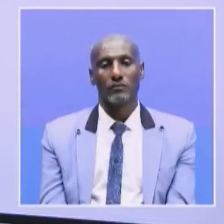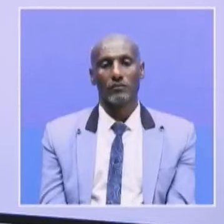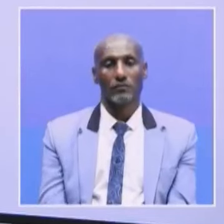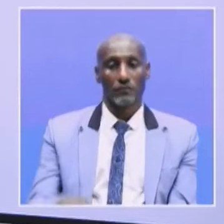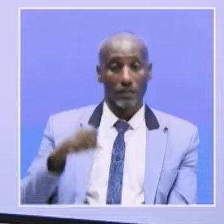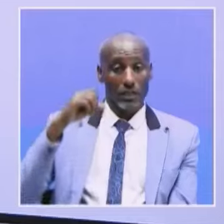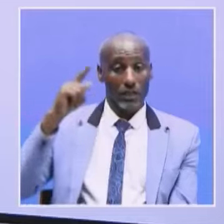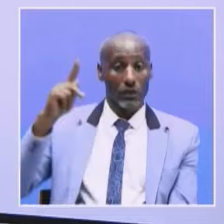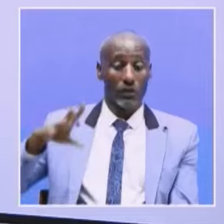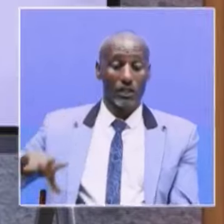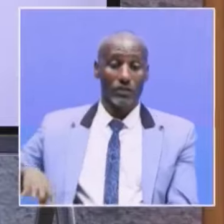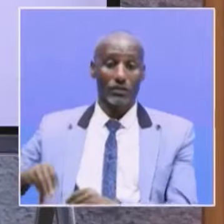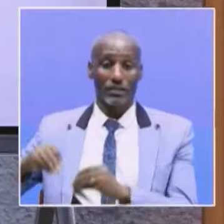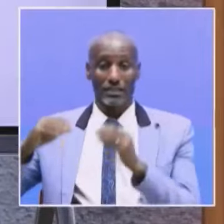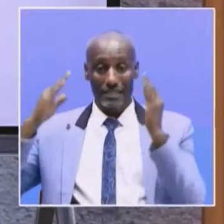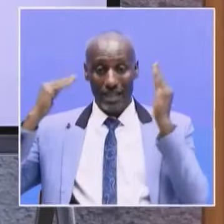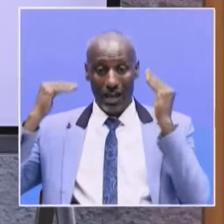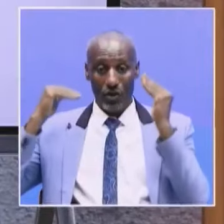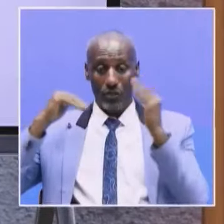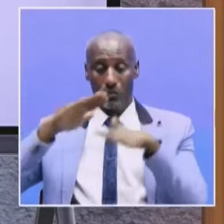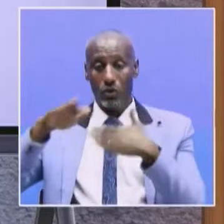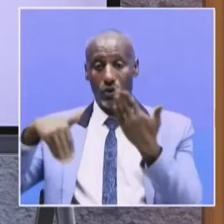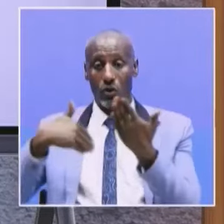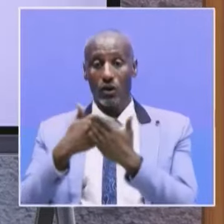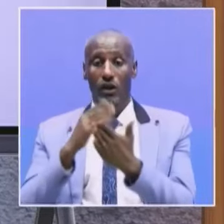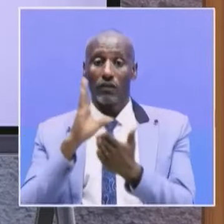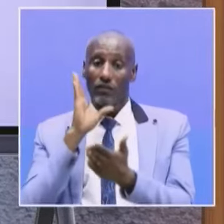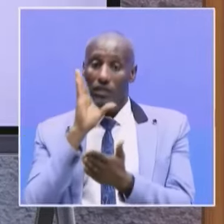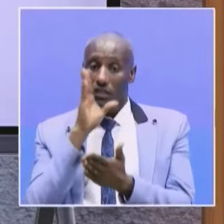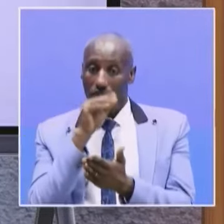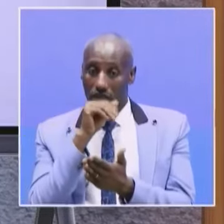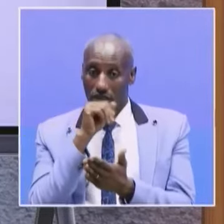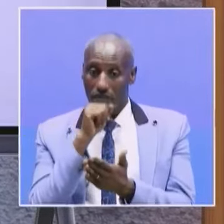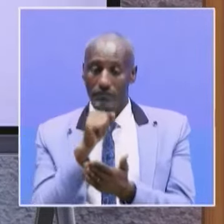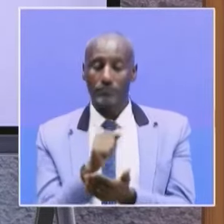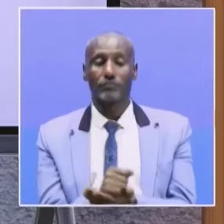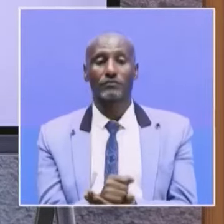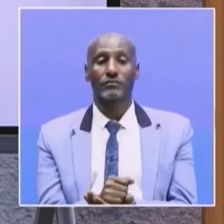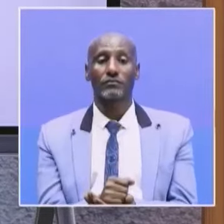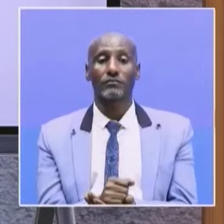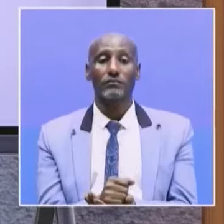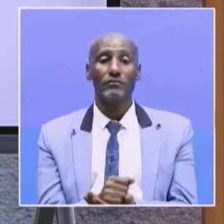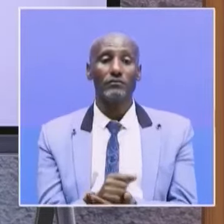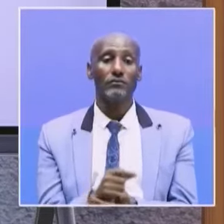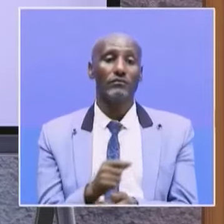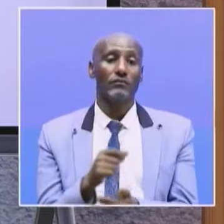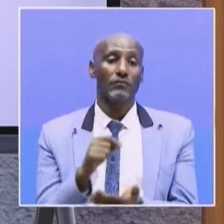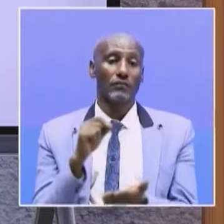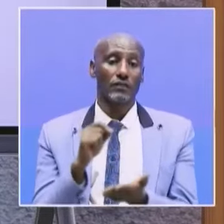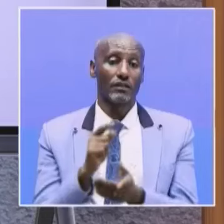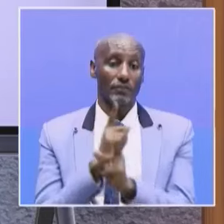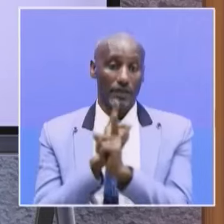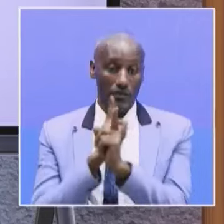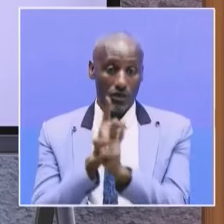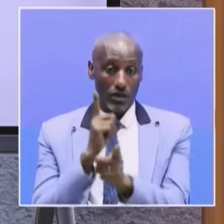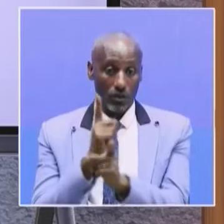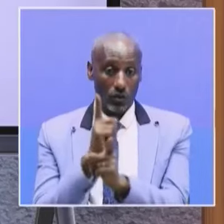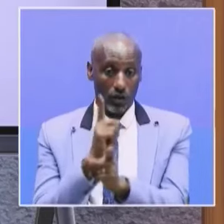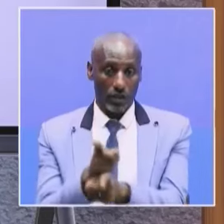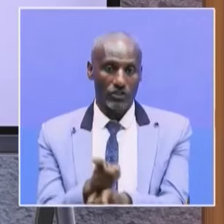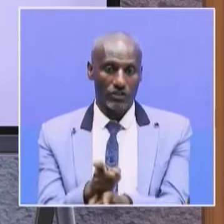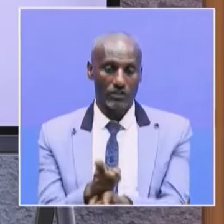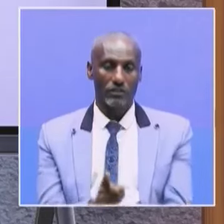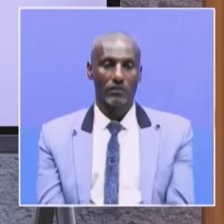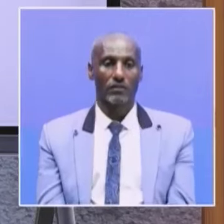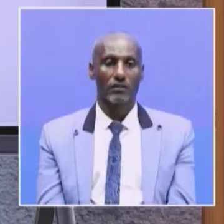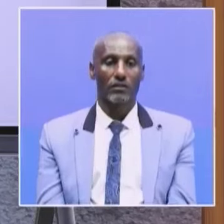Okay, students, I hope you all have finished and you are not forget to write the notes. Let me give you correction and let us practice together.